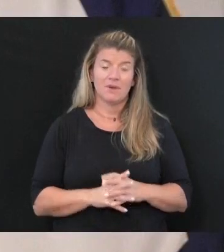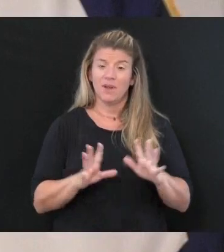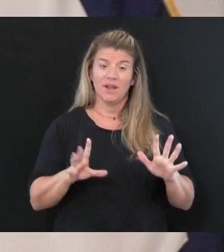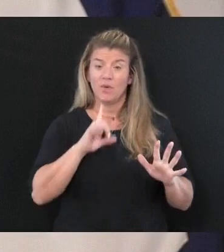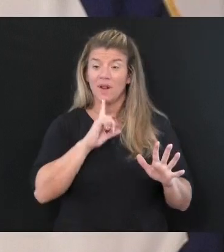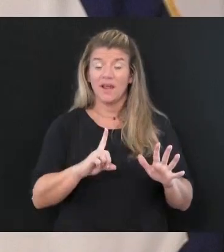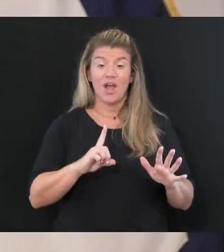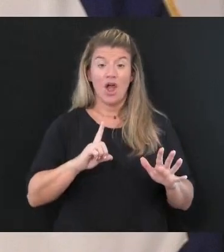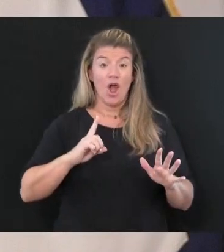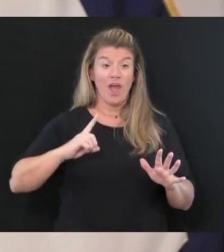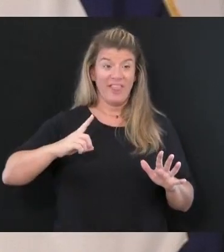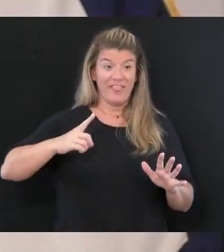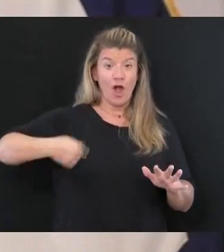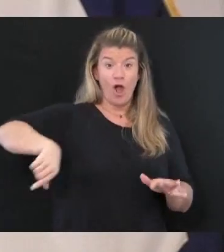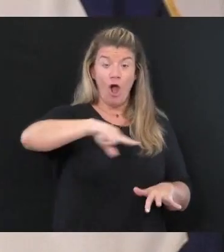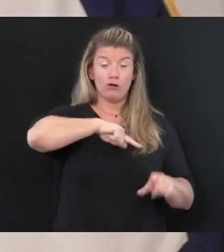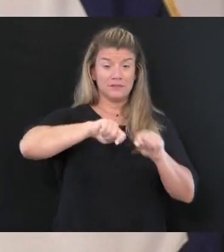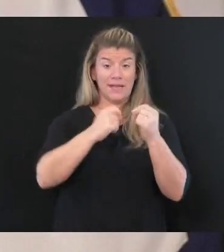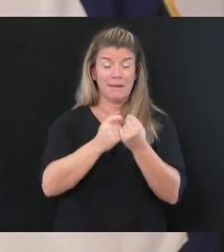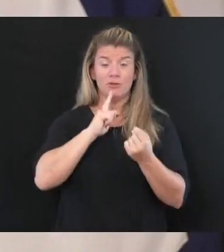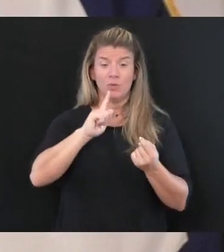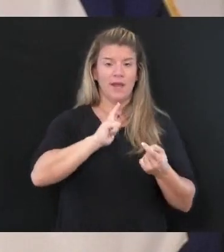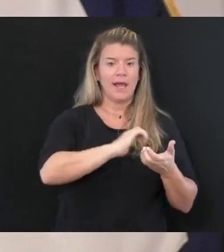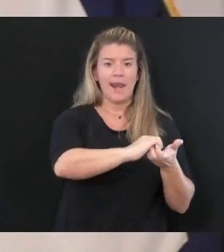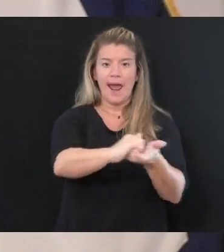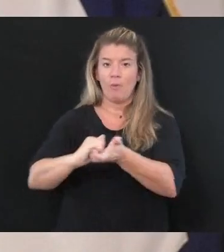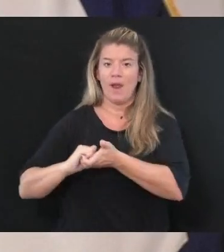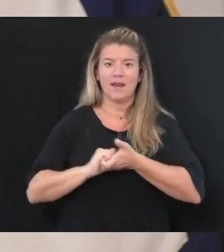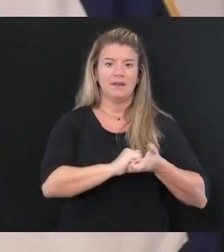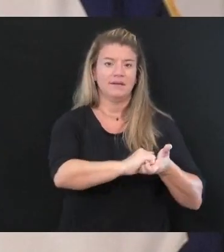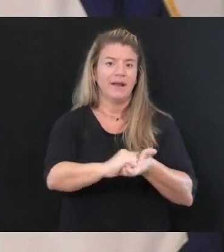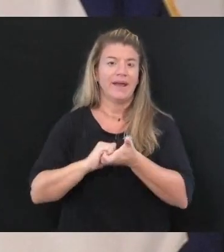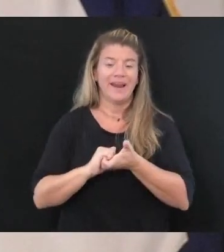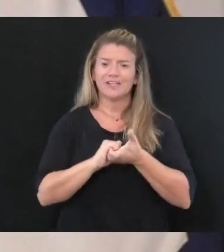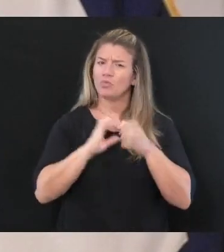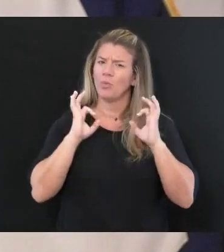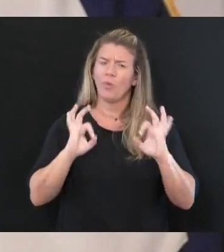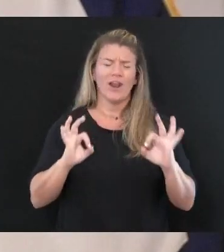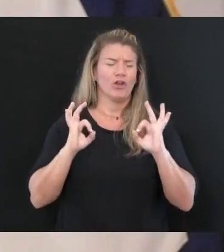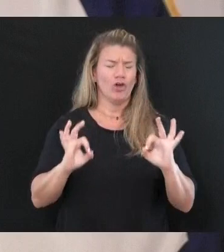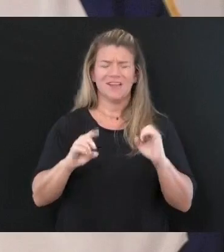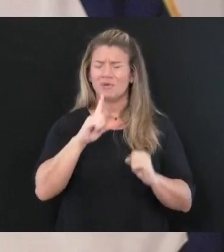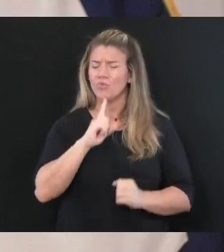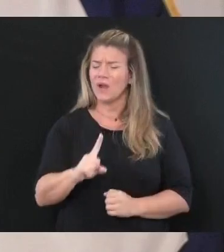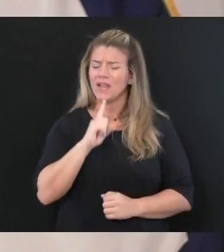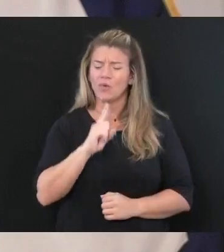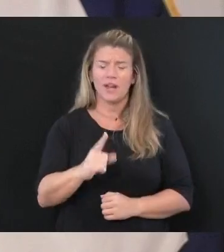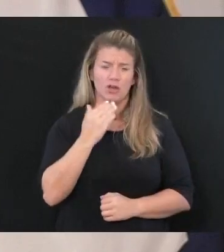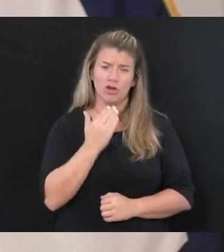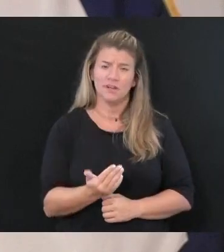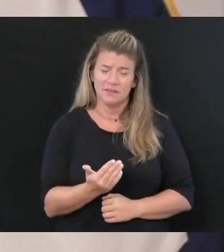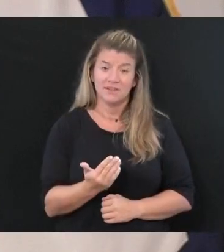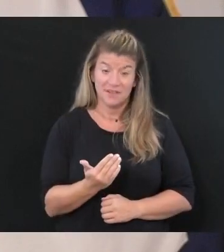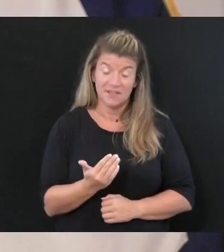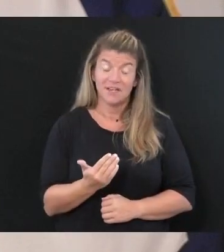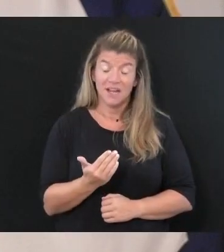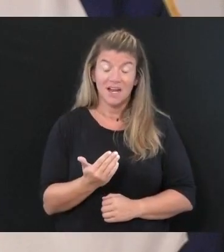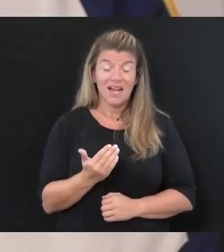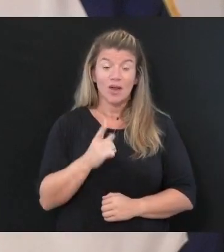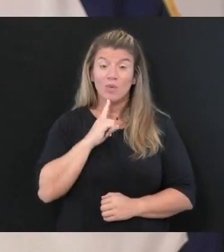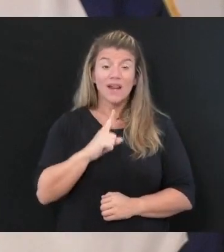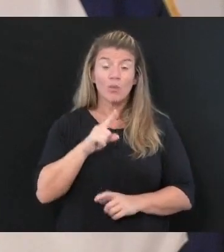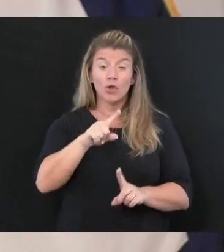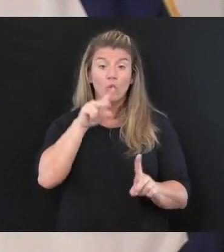much collaboration here, it's unbelievable. And it's really good. It's been really, really good. Especially from